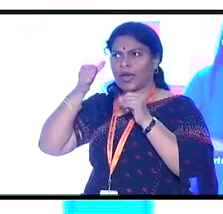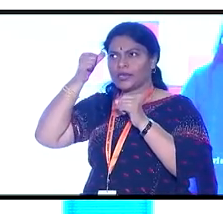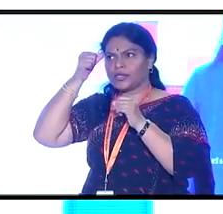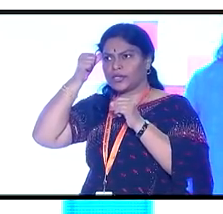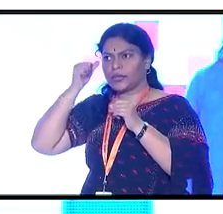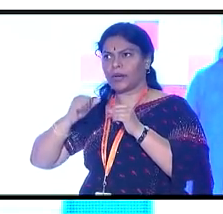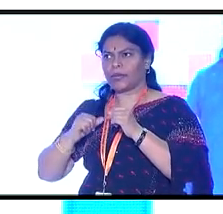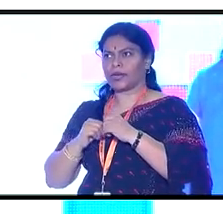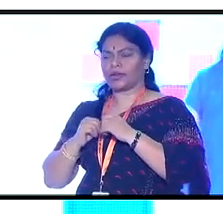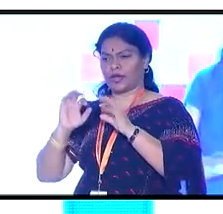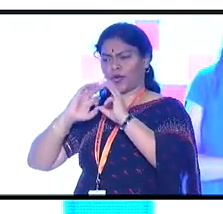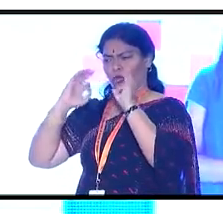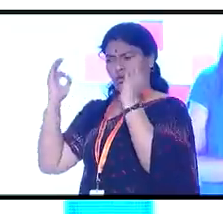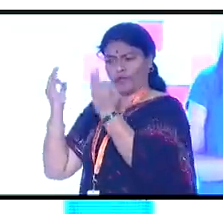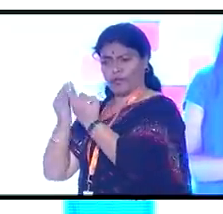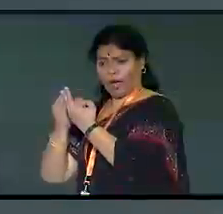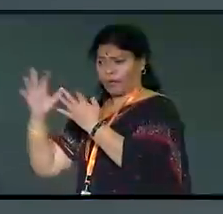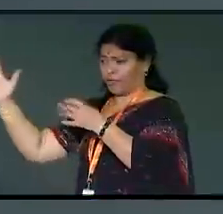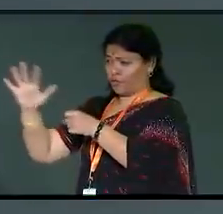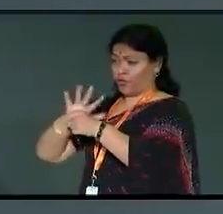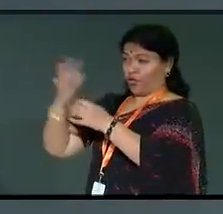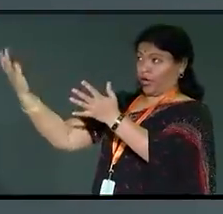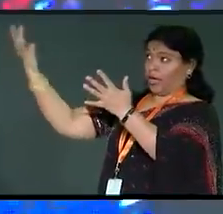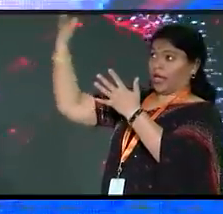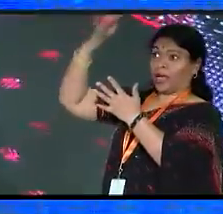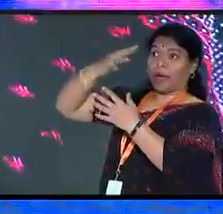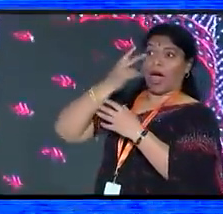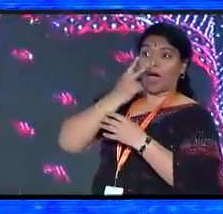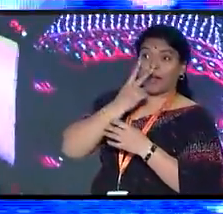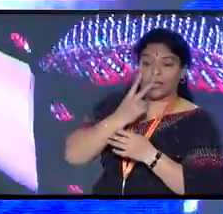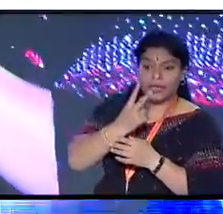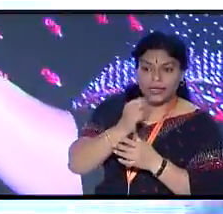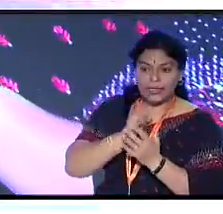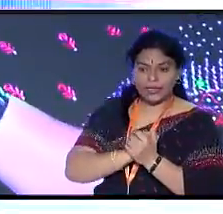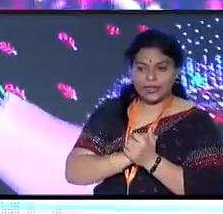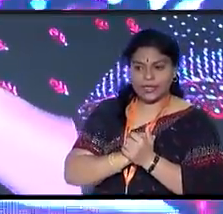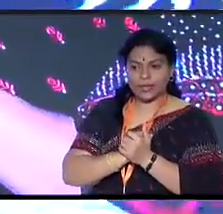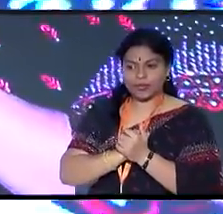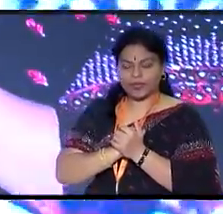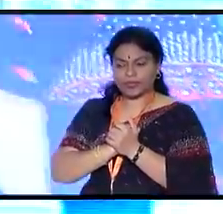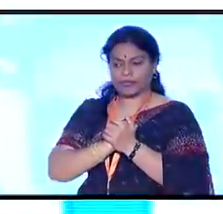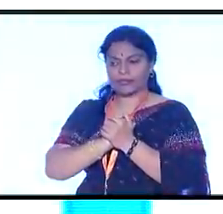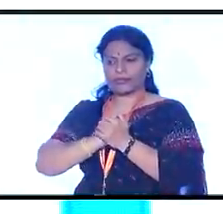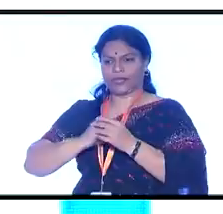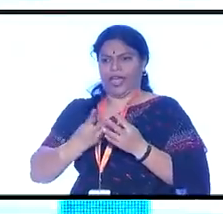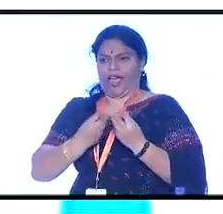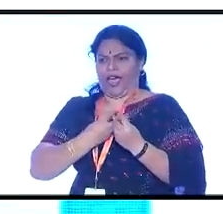have everybody in my family come upstairs. And we then figured out it was only a beetle, and it wasn't really